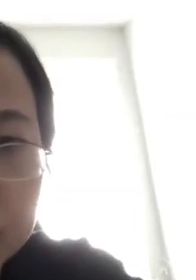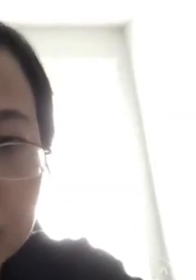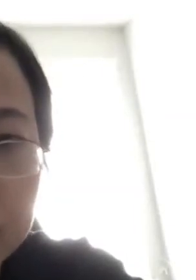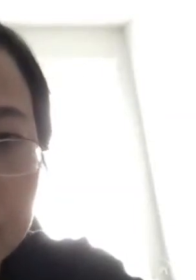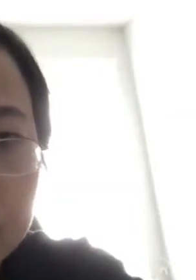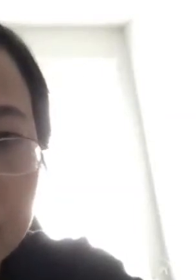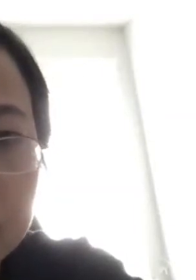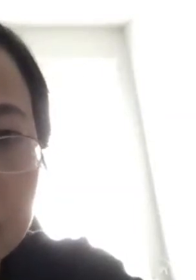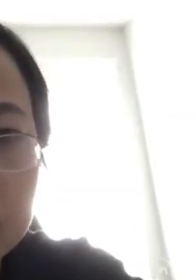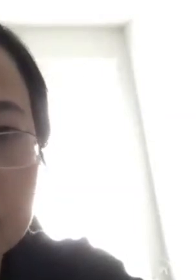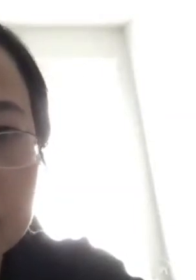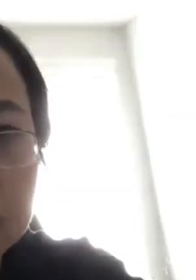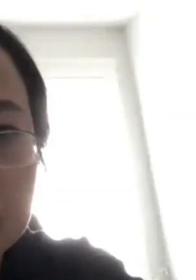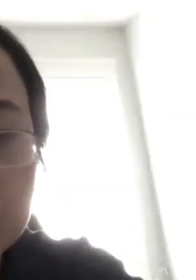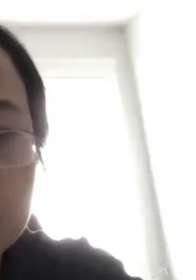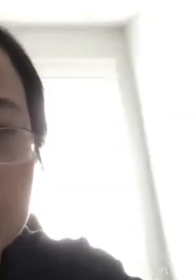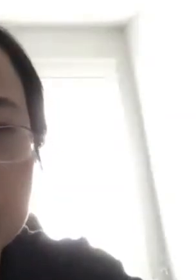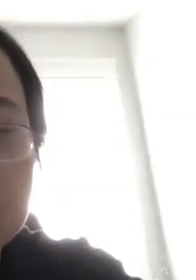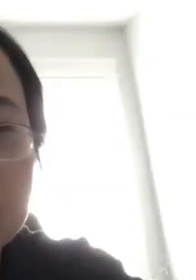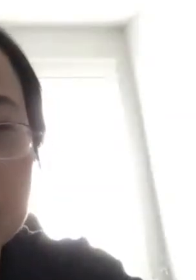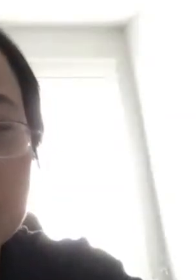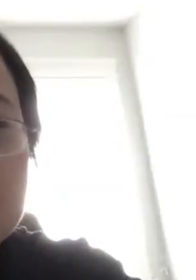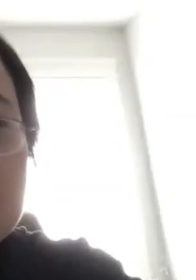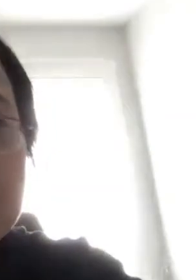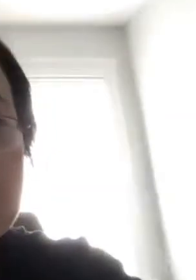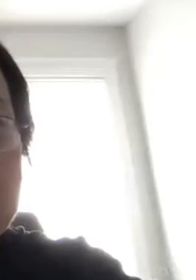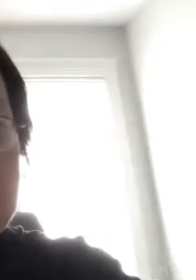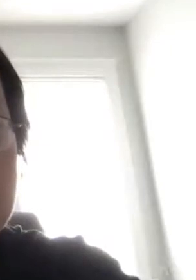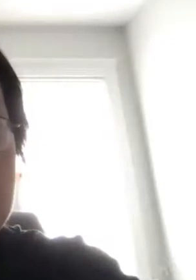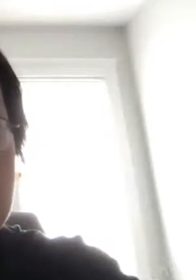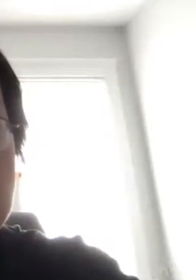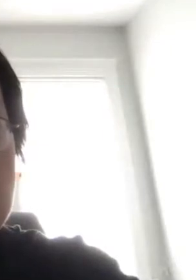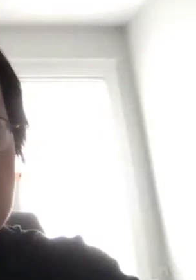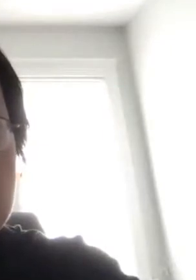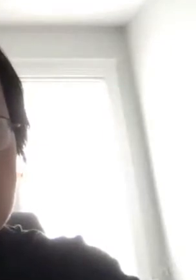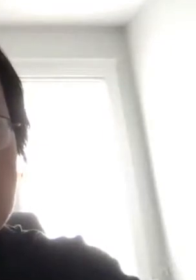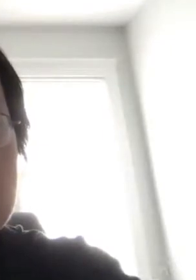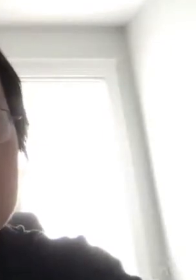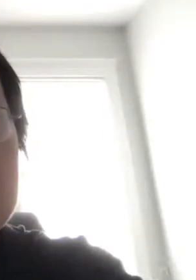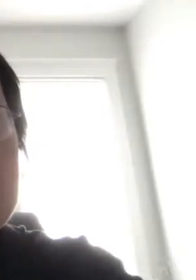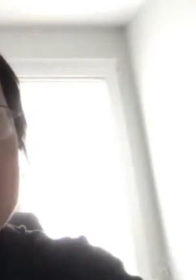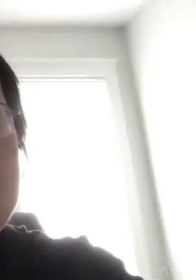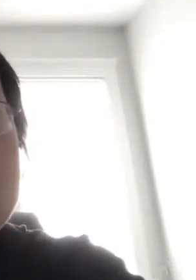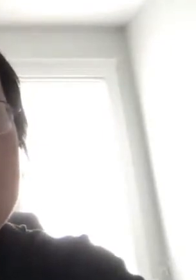way to generalize those results in a group that you've sampled?